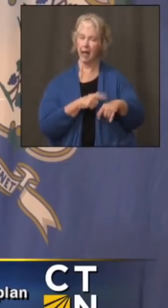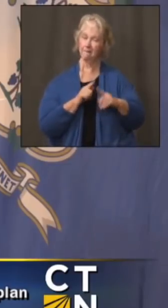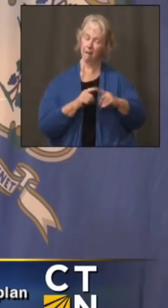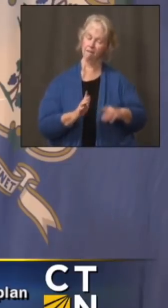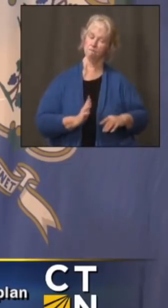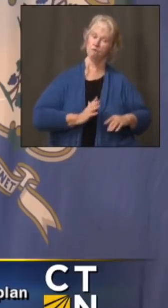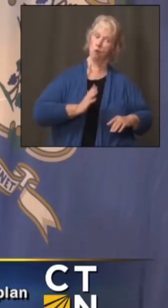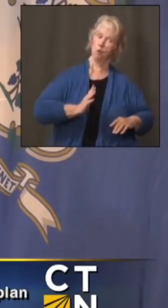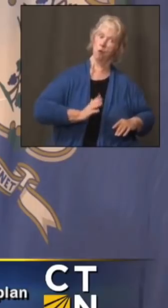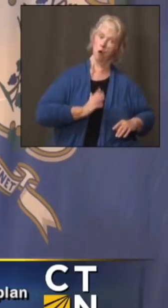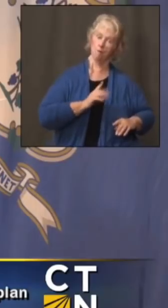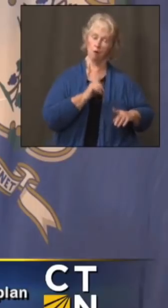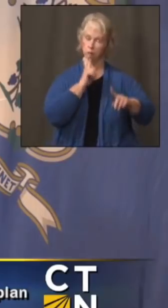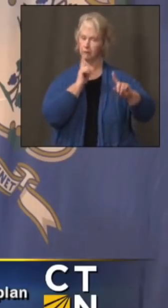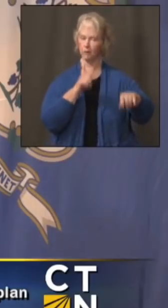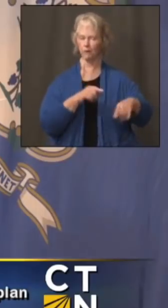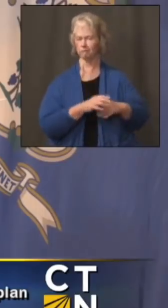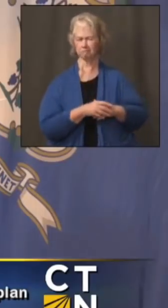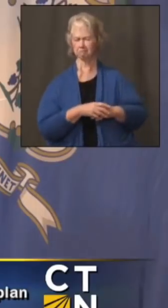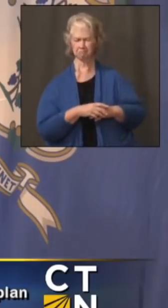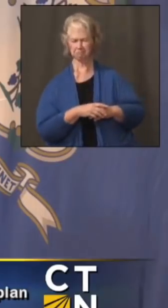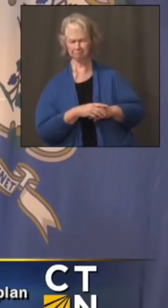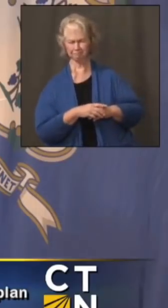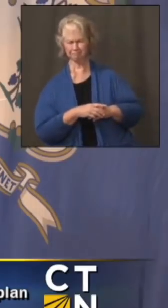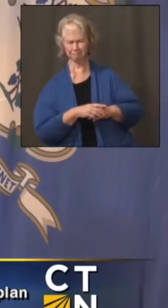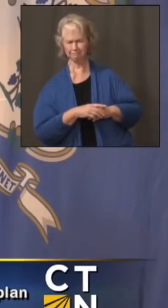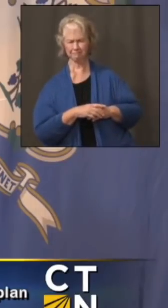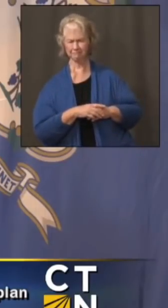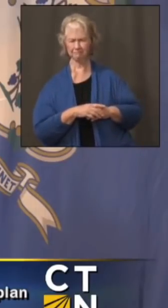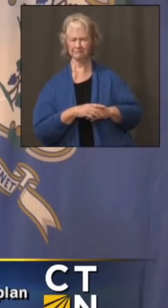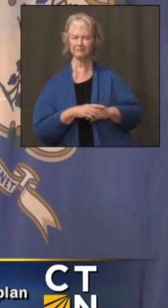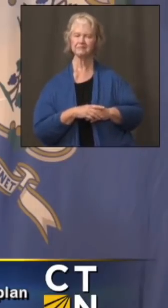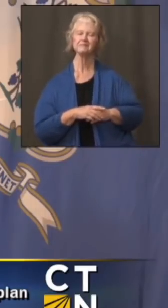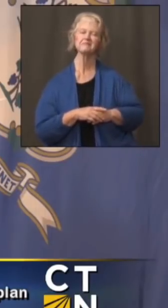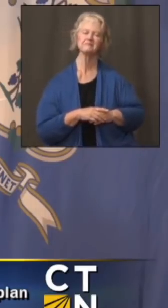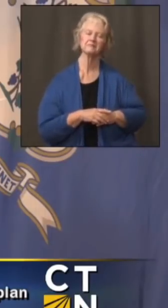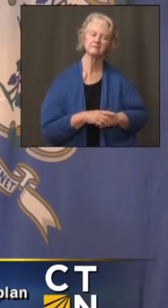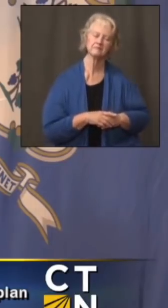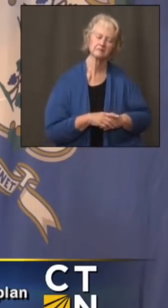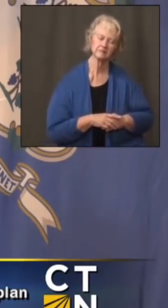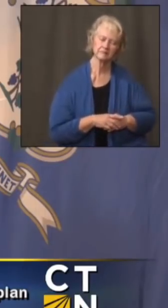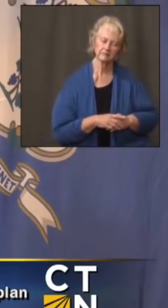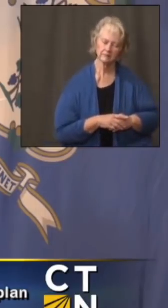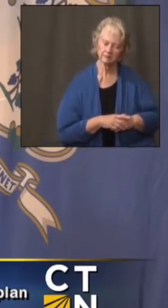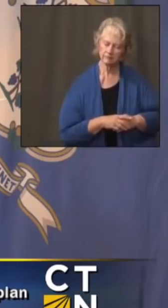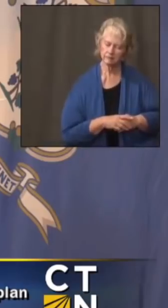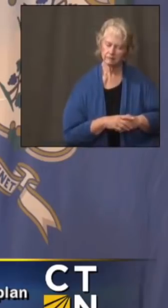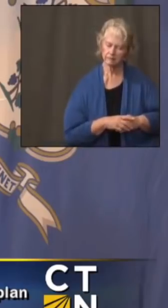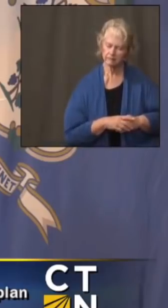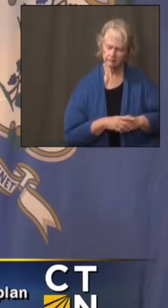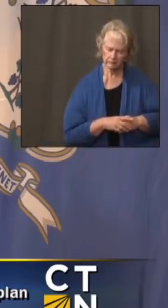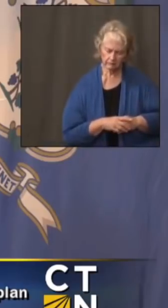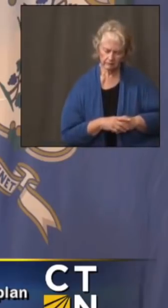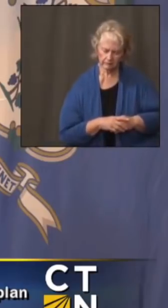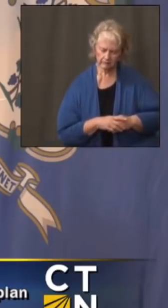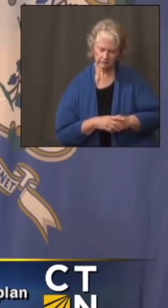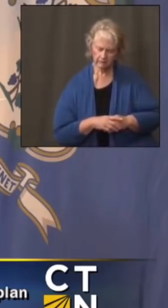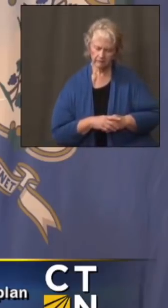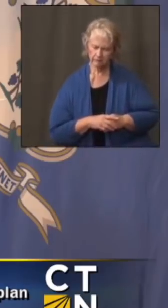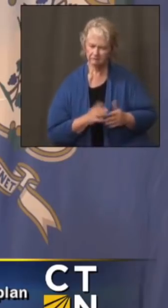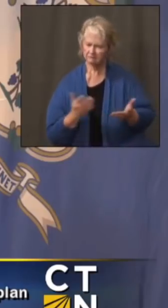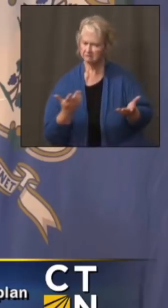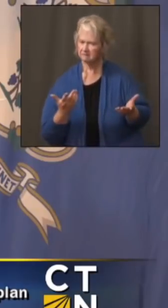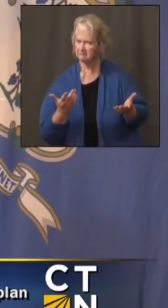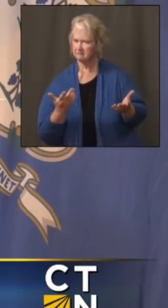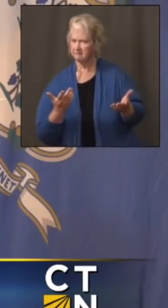formal reporting requirement, I don't think so. Okay. And this is going to be accomplished through